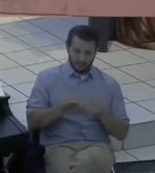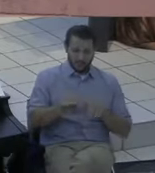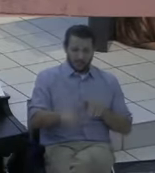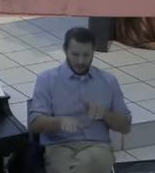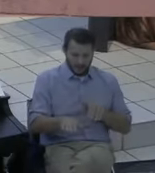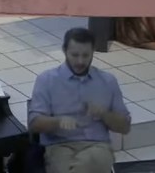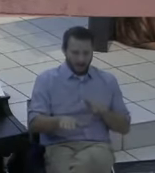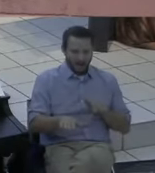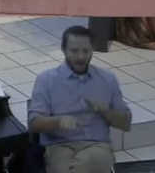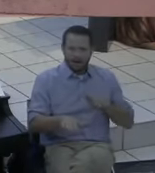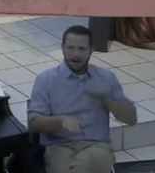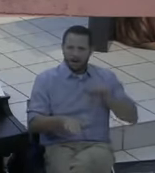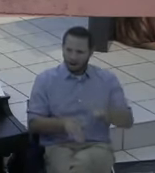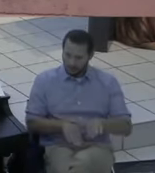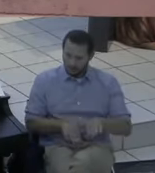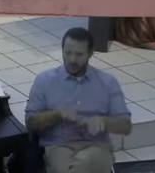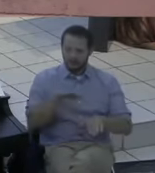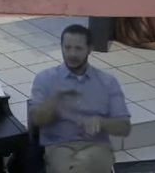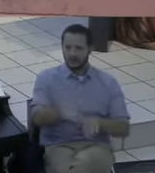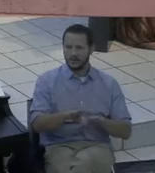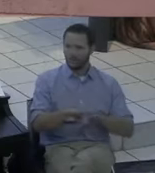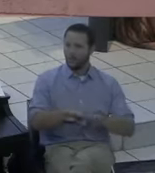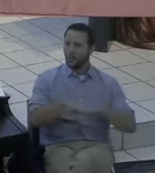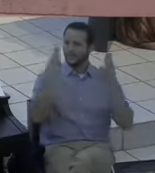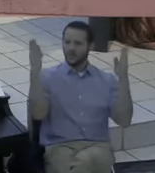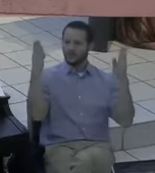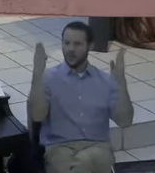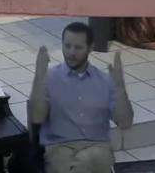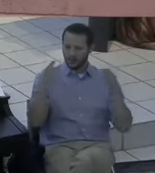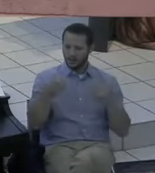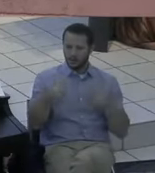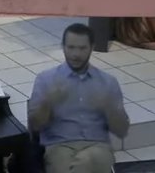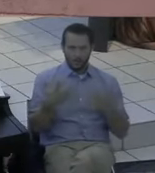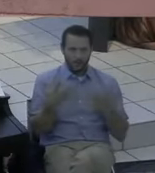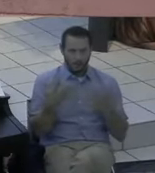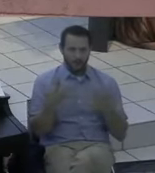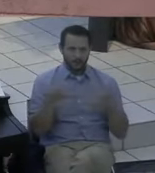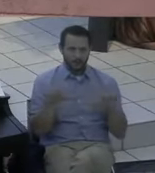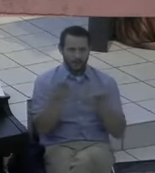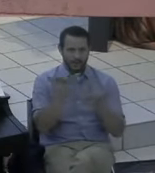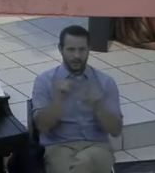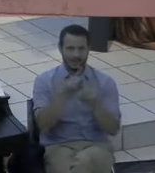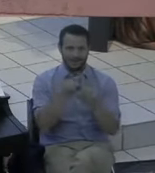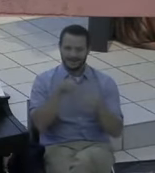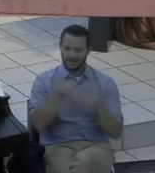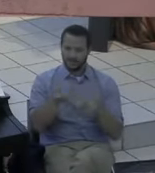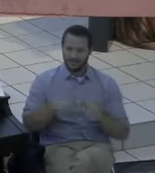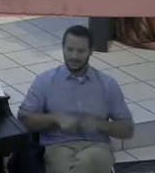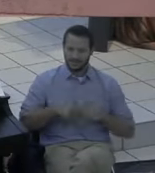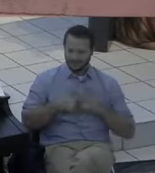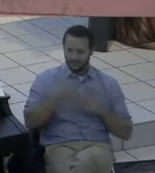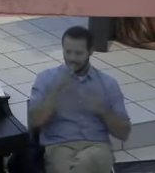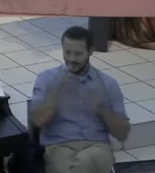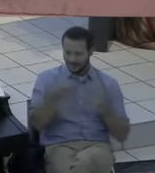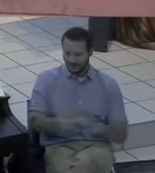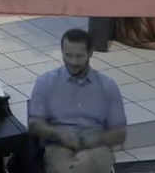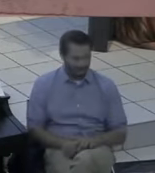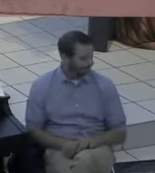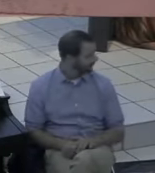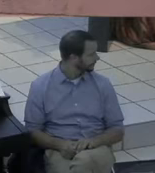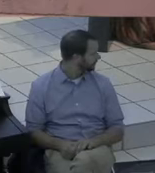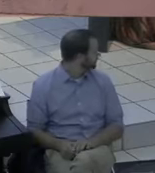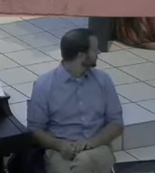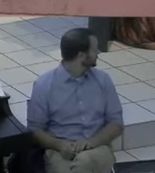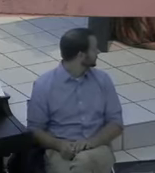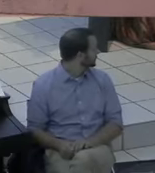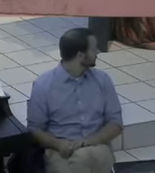another step, opening the door to fulfilling what it is that you hope to fulfill in your life. Ismail